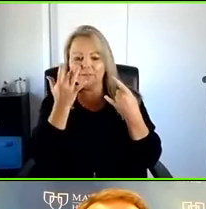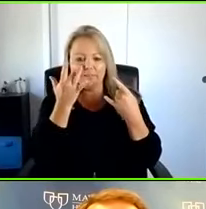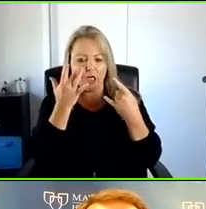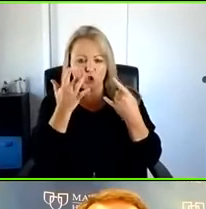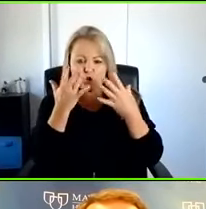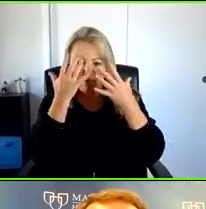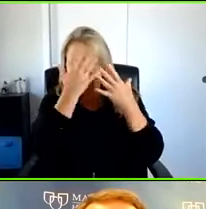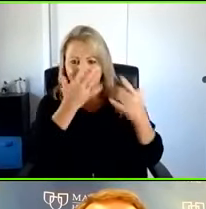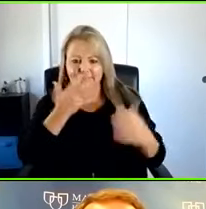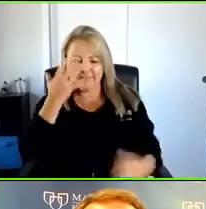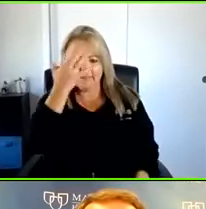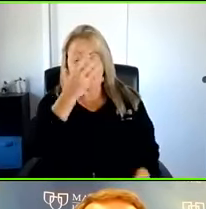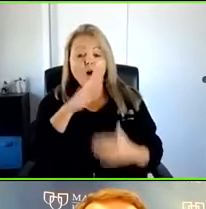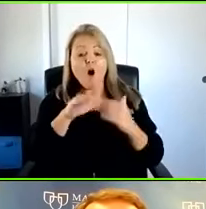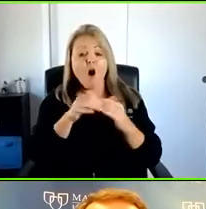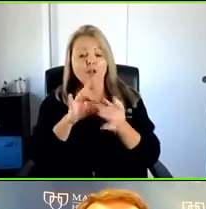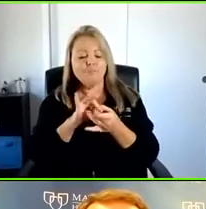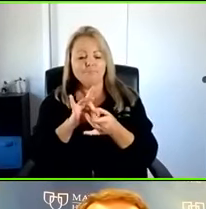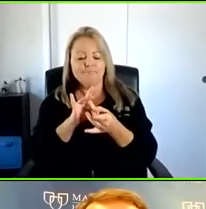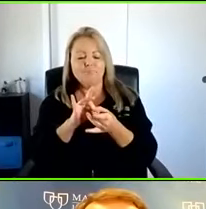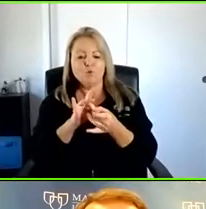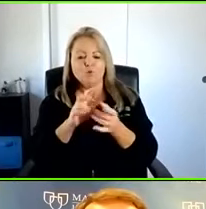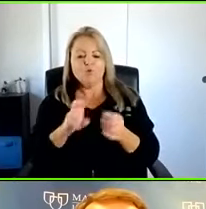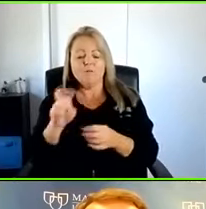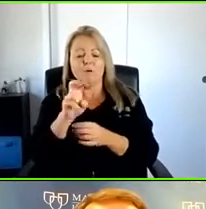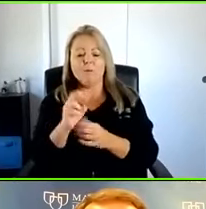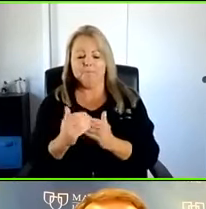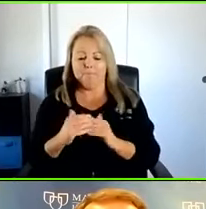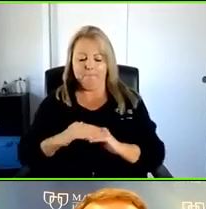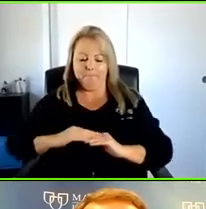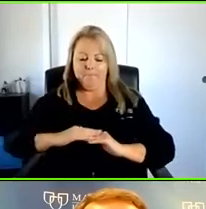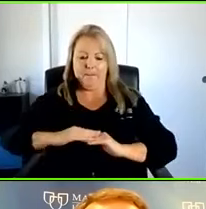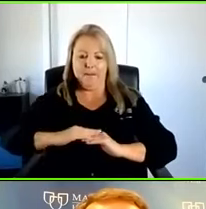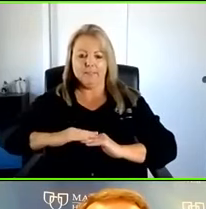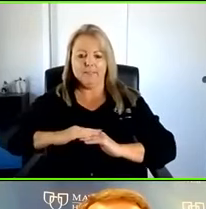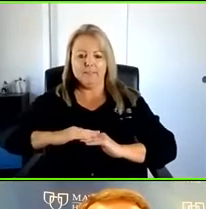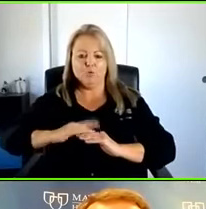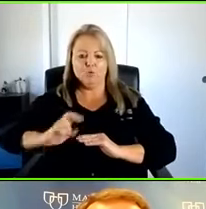precautions apply with travel, but minimize the travel as best you can to what's necessary.